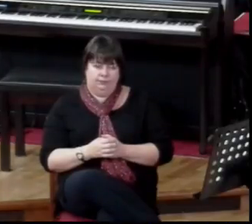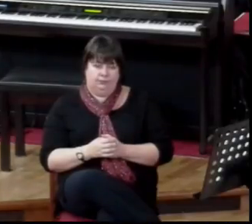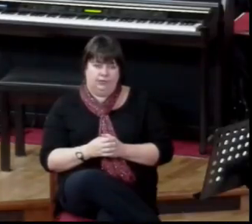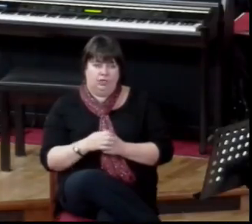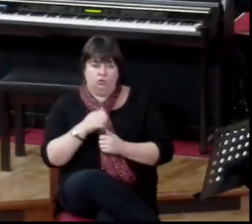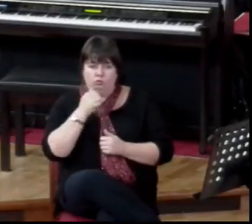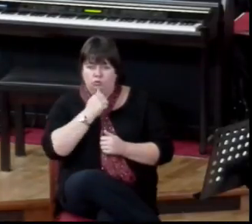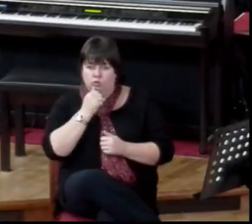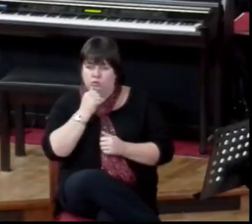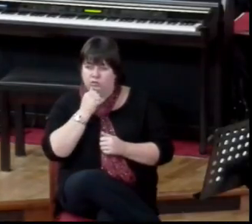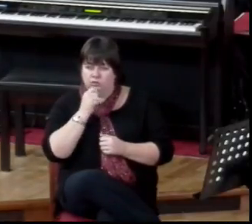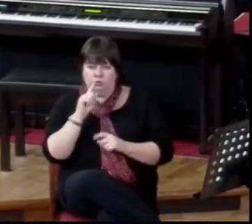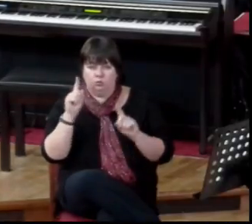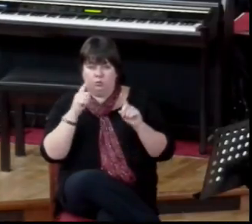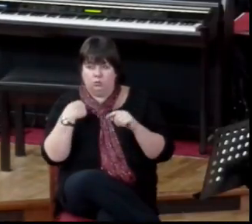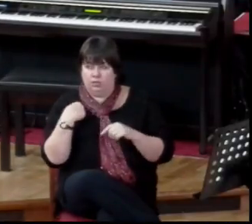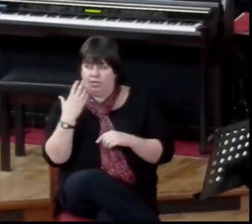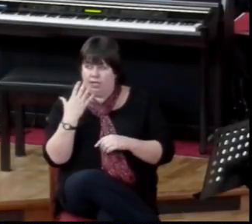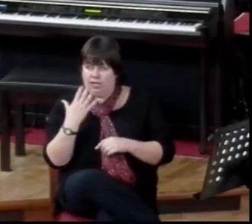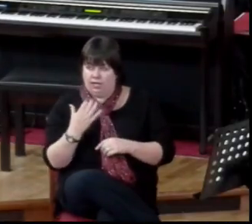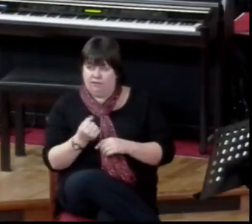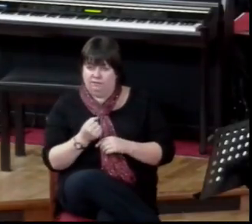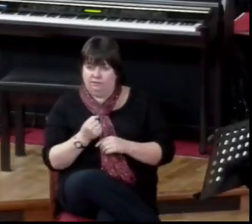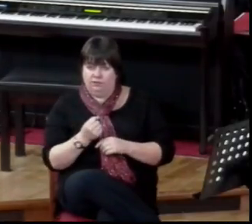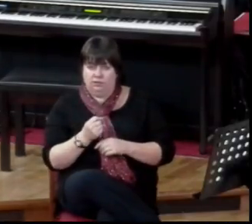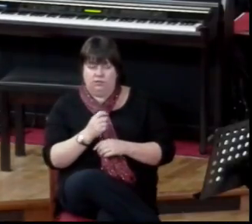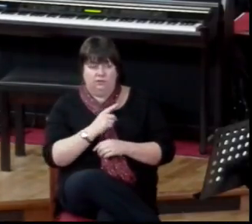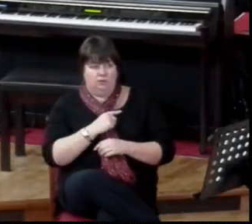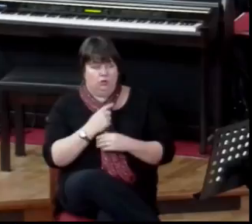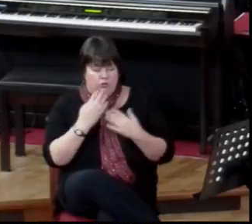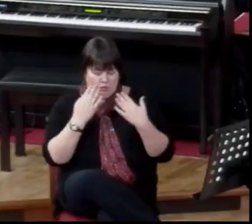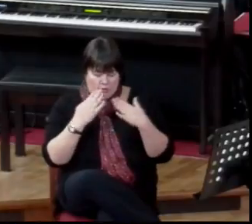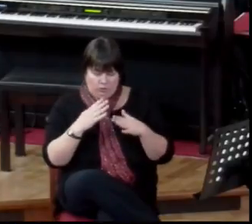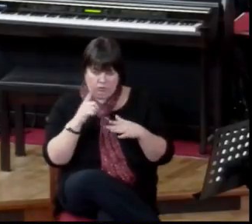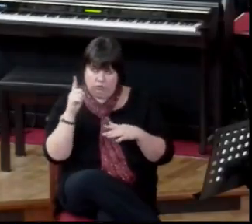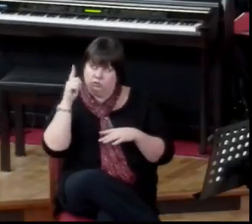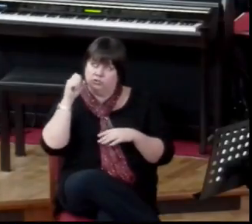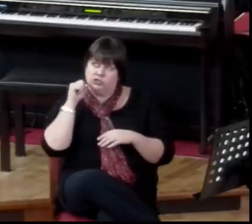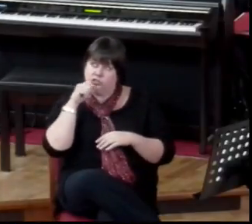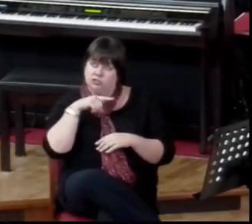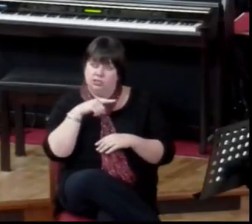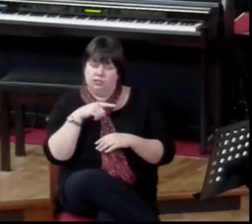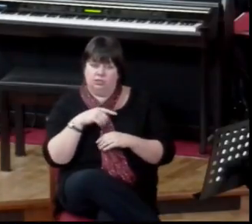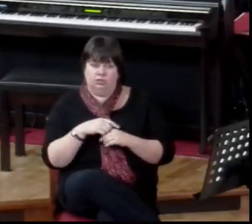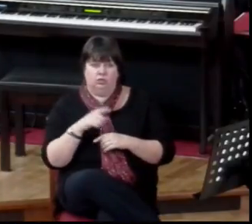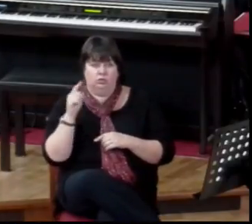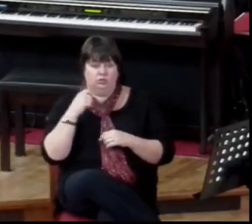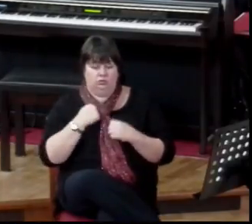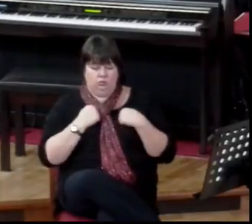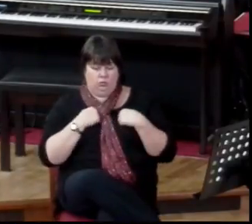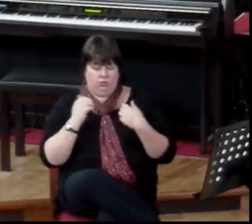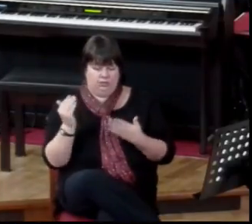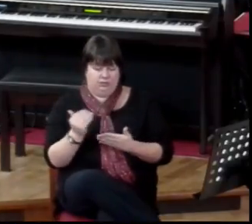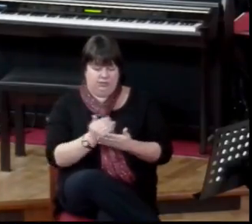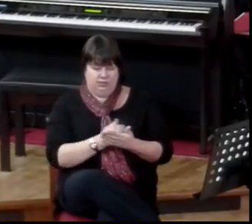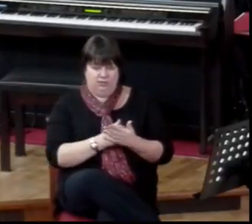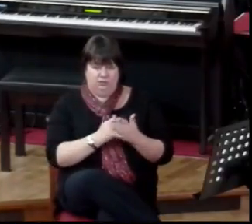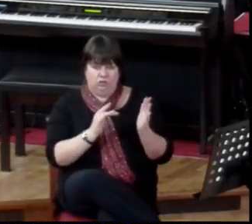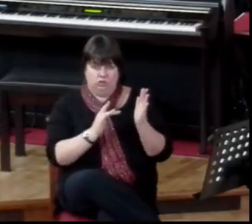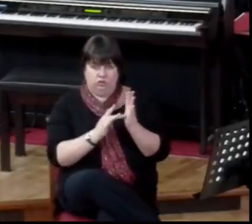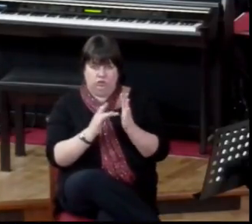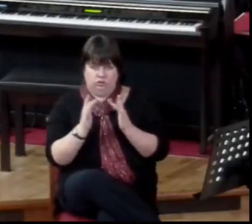Use all that we have and are to honor your Son, our Savior, Jesus